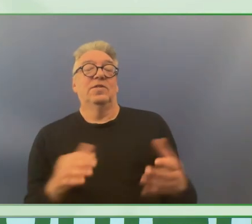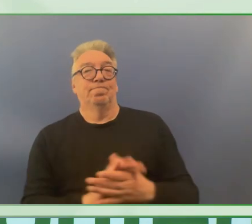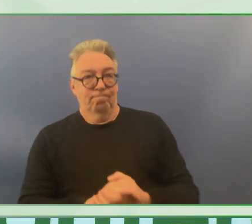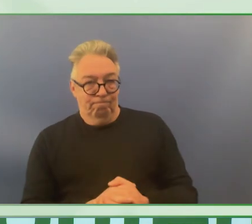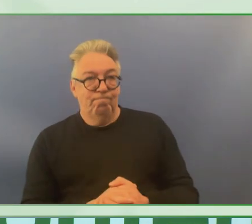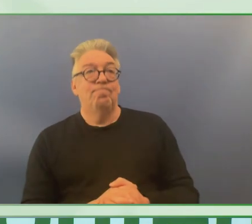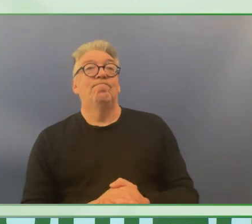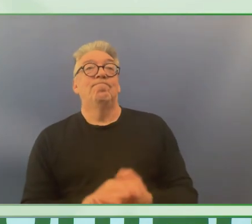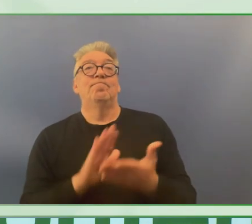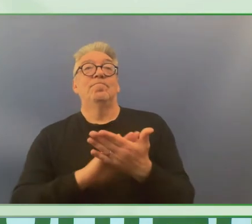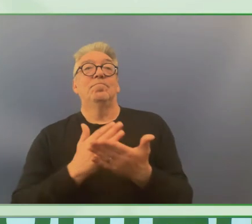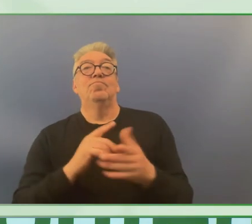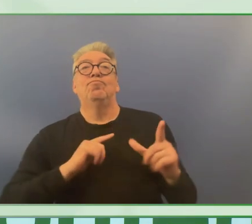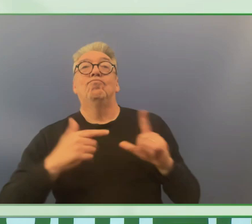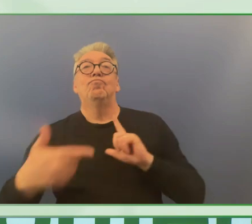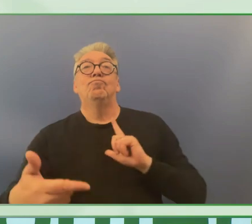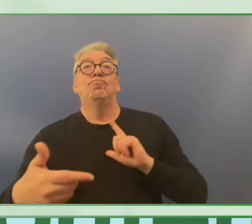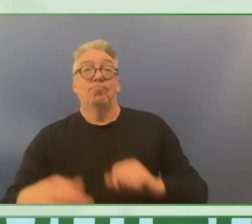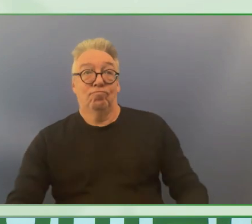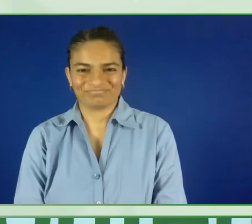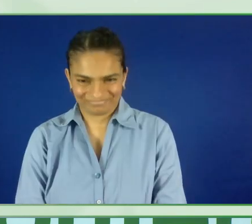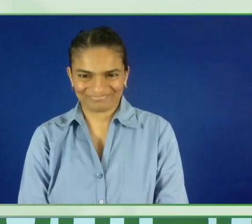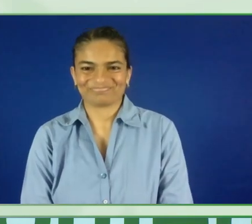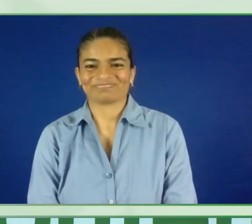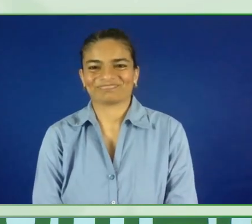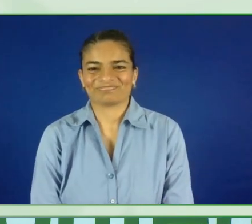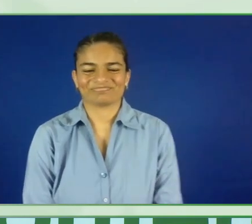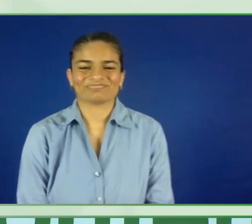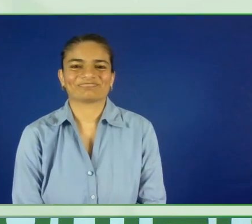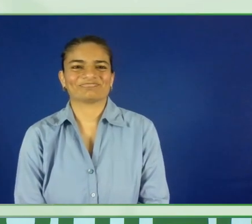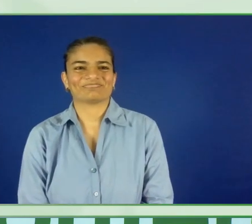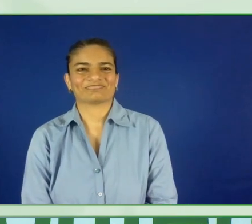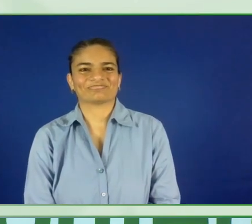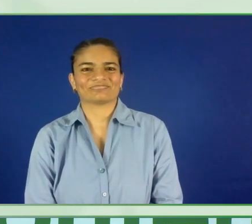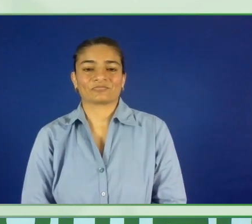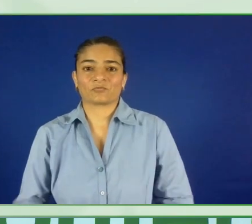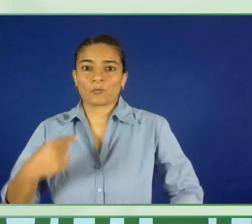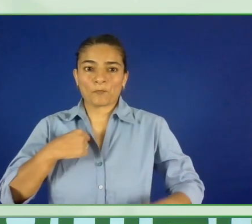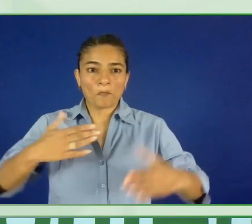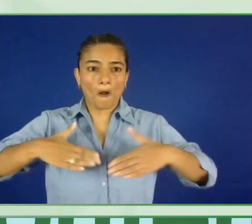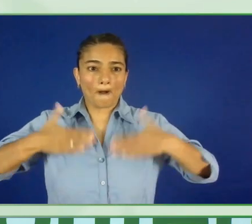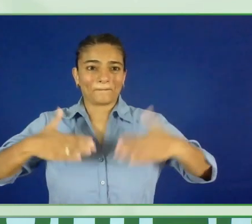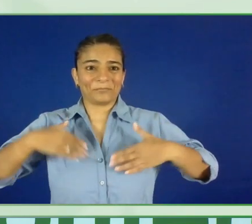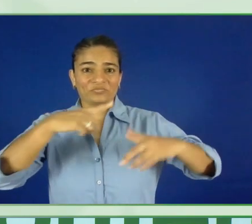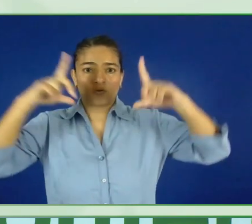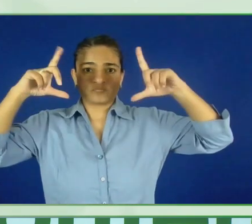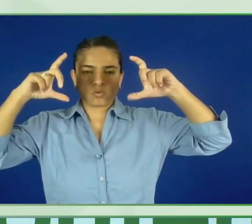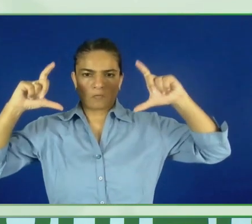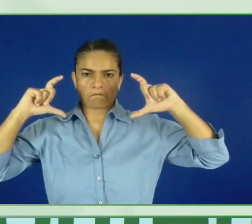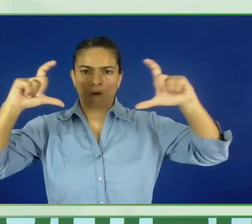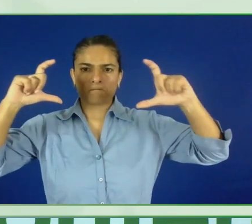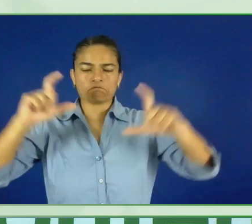But as we started this journey, there was this new sort of element in the room of